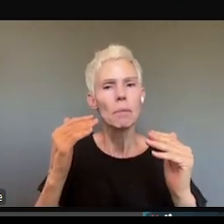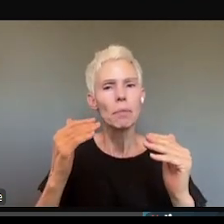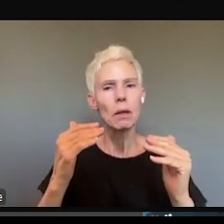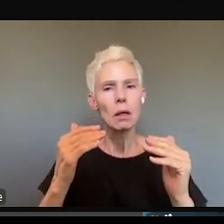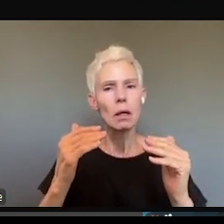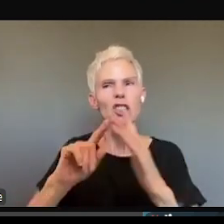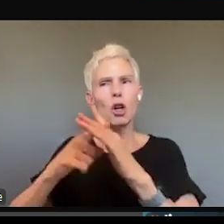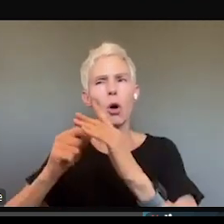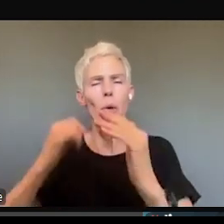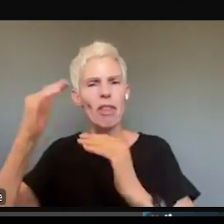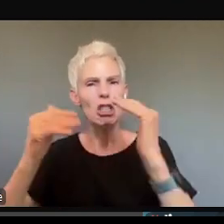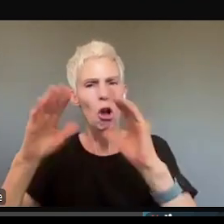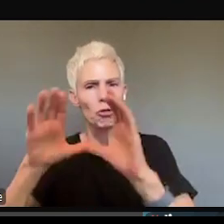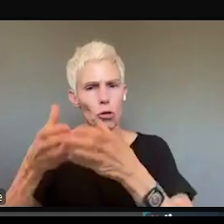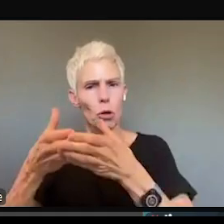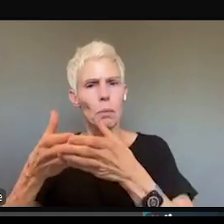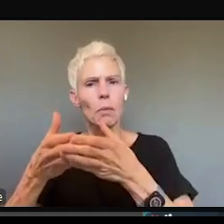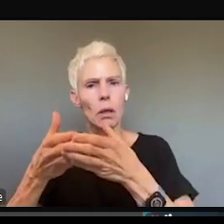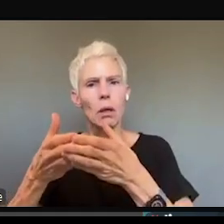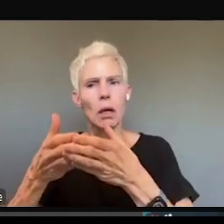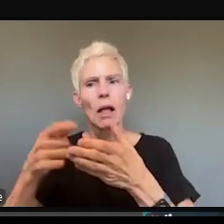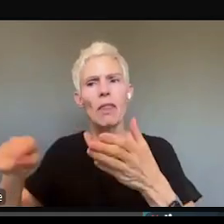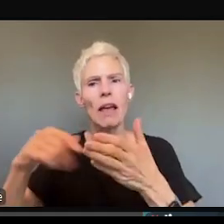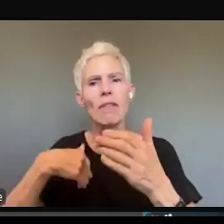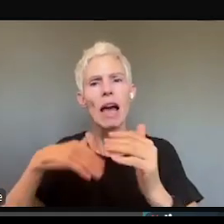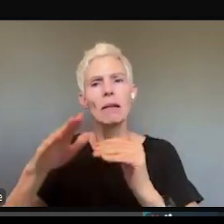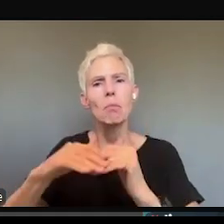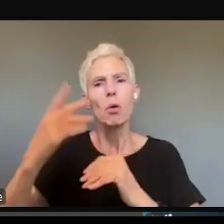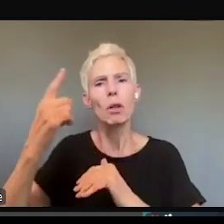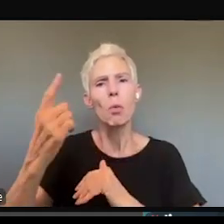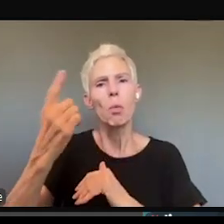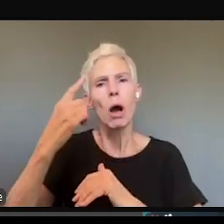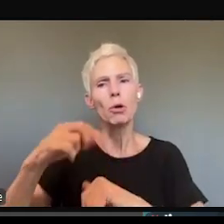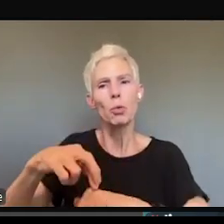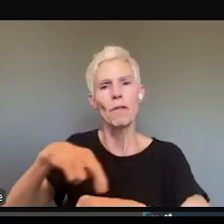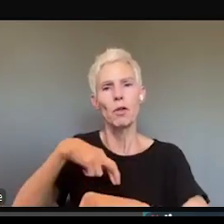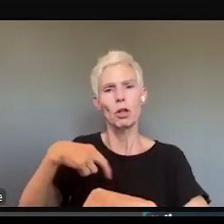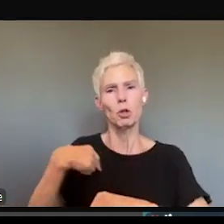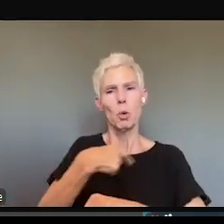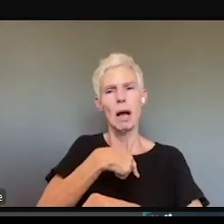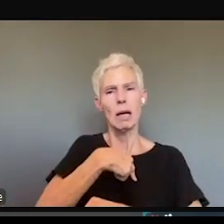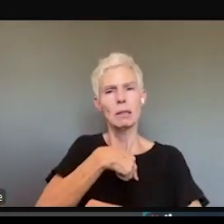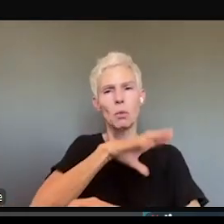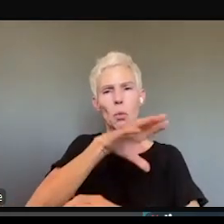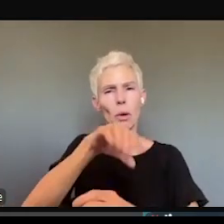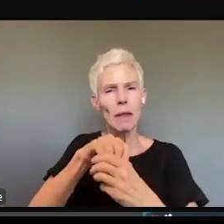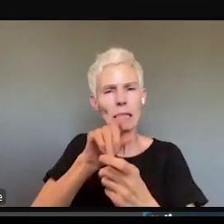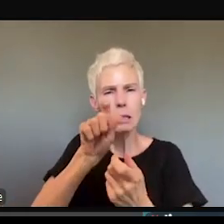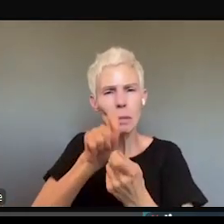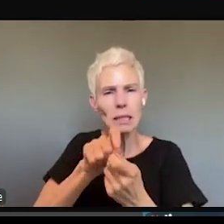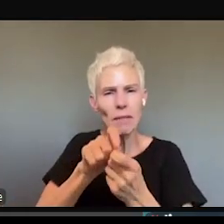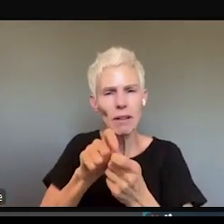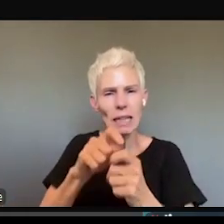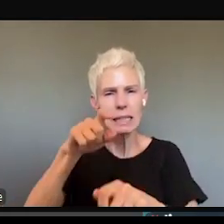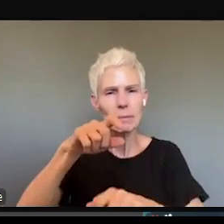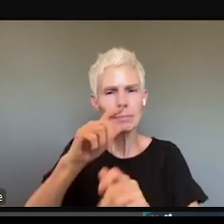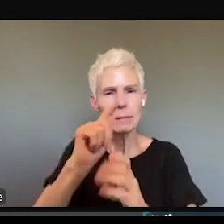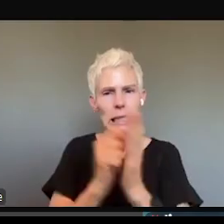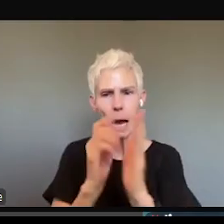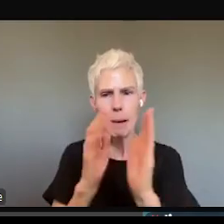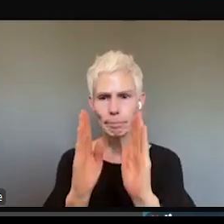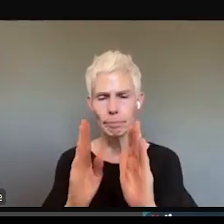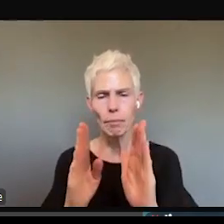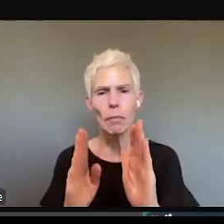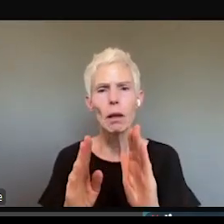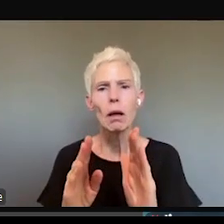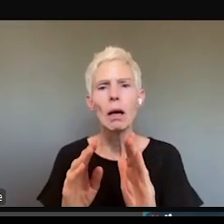with adults that have had more than one referral to us in a certain amount of time. Just so, maybe the caring contacts